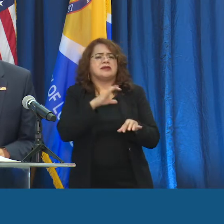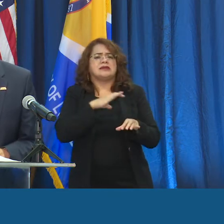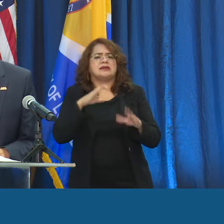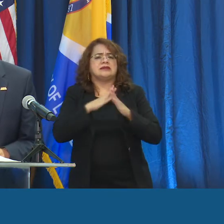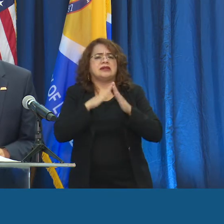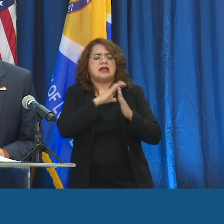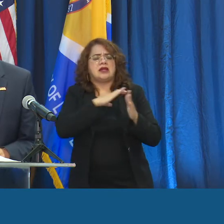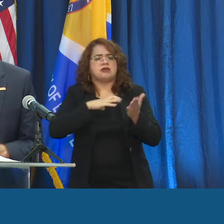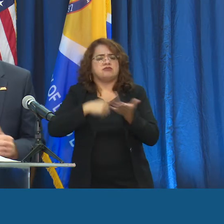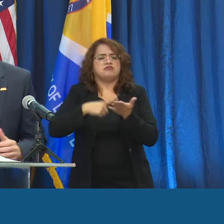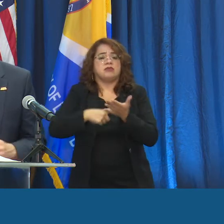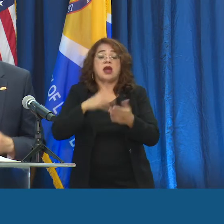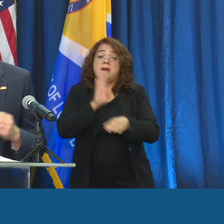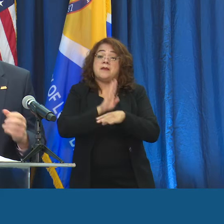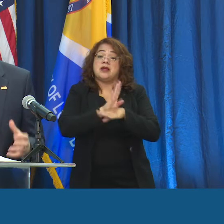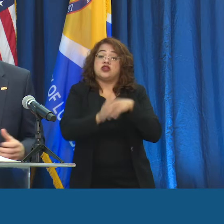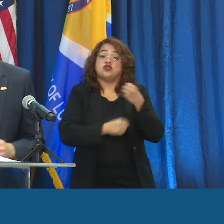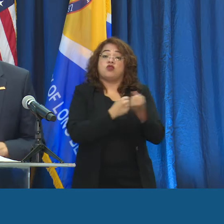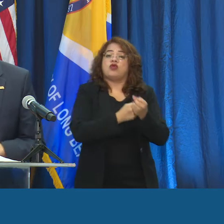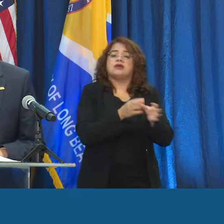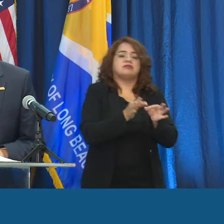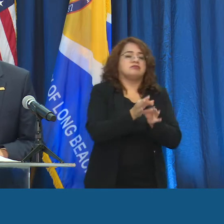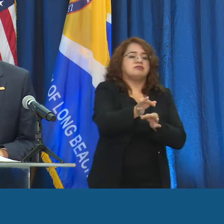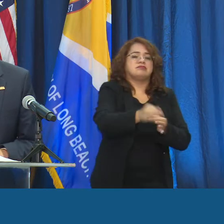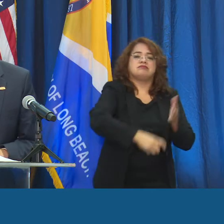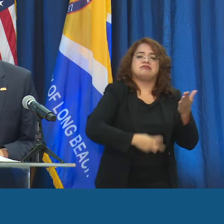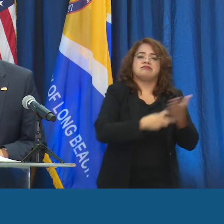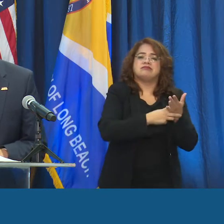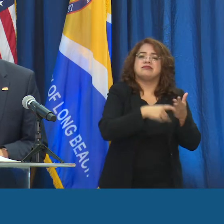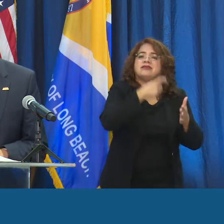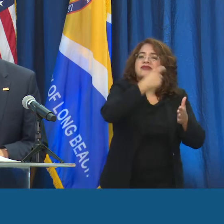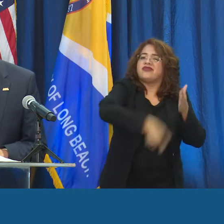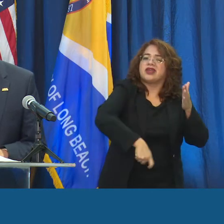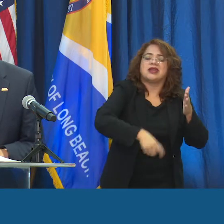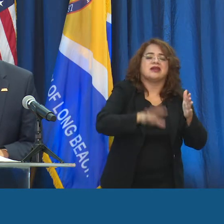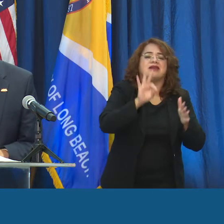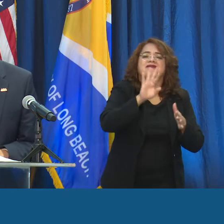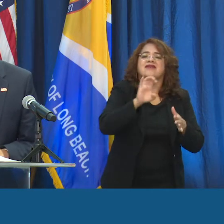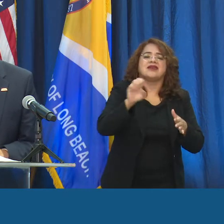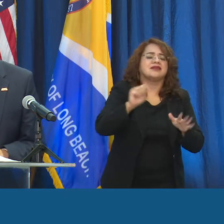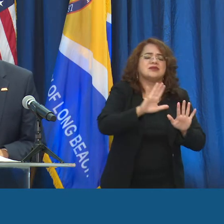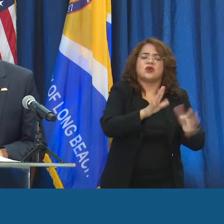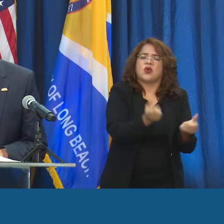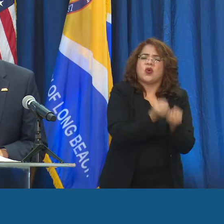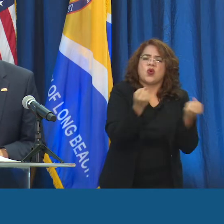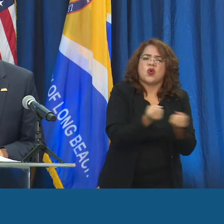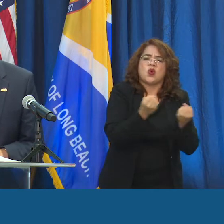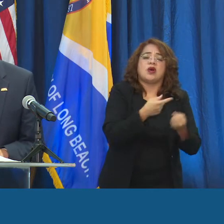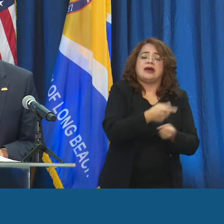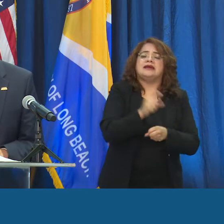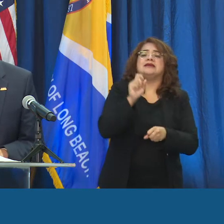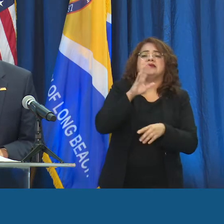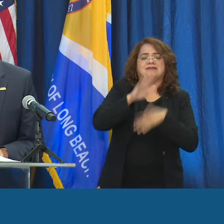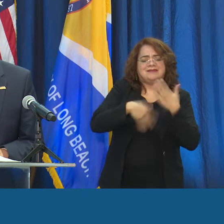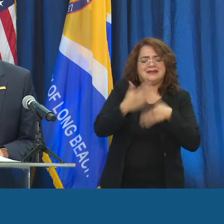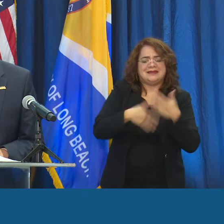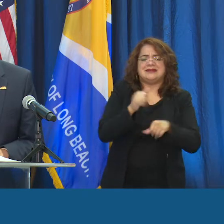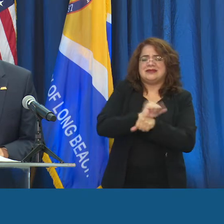business support through delays of fines and fees and new permitting processes to help our businesses quickly get back on their feet when they